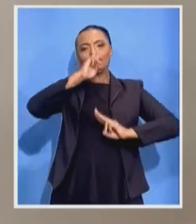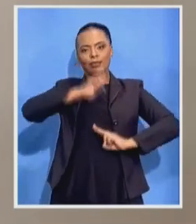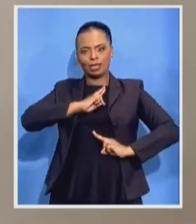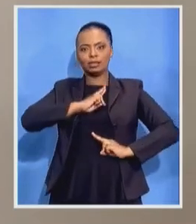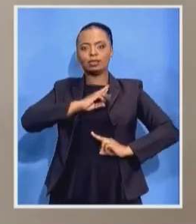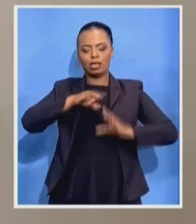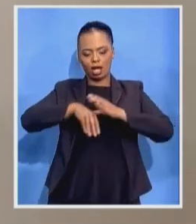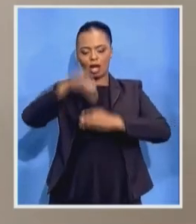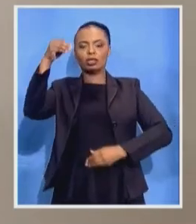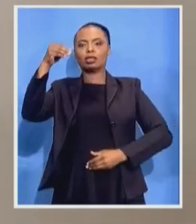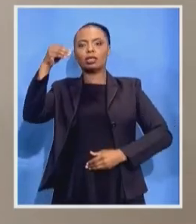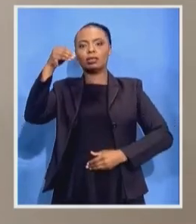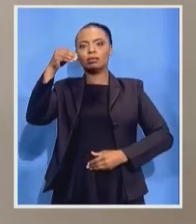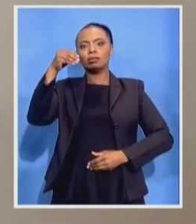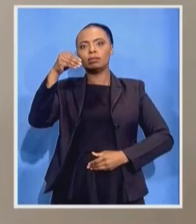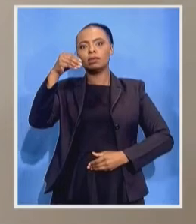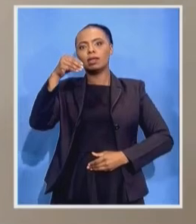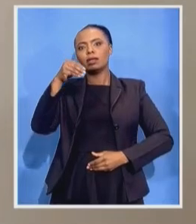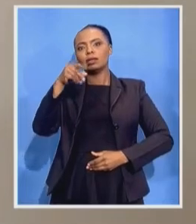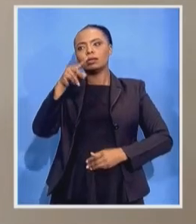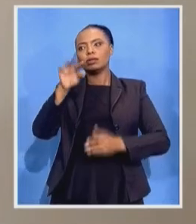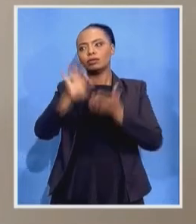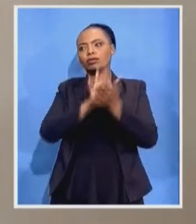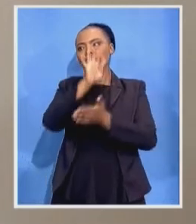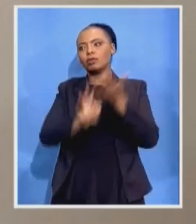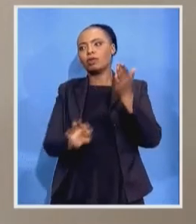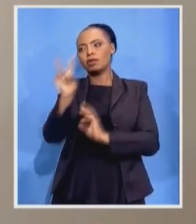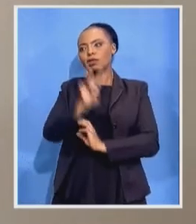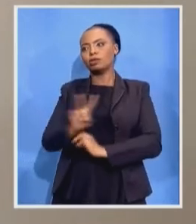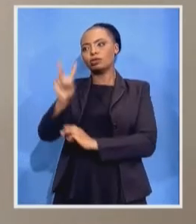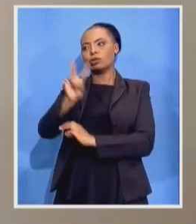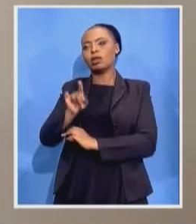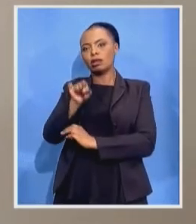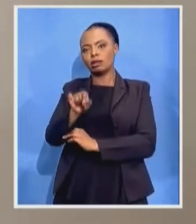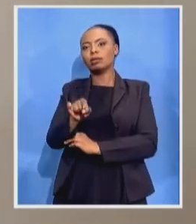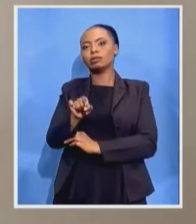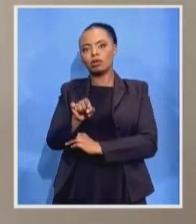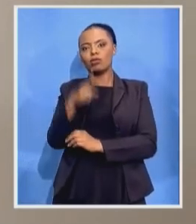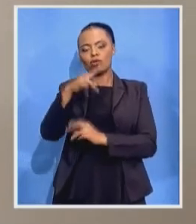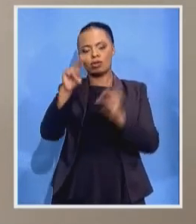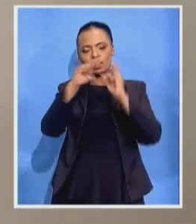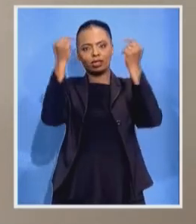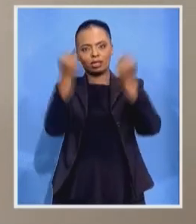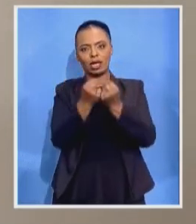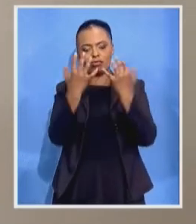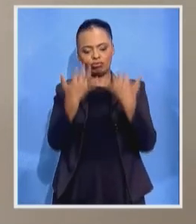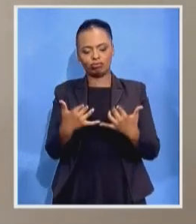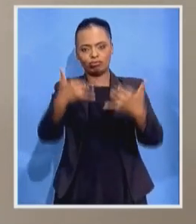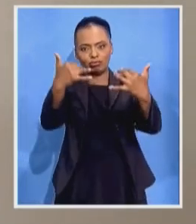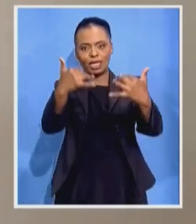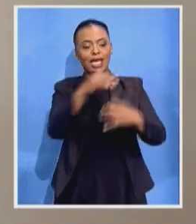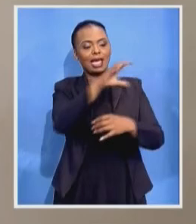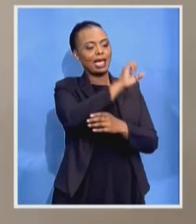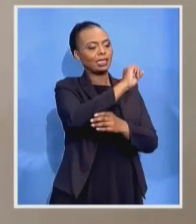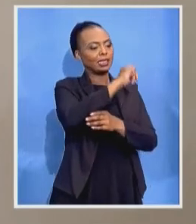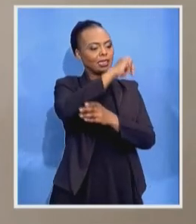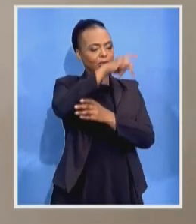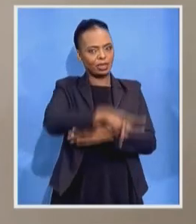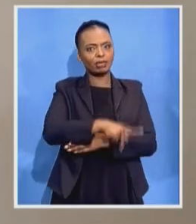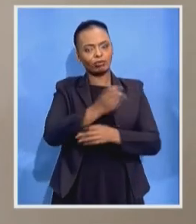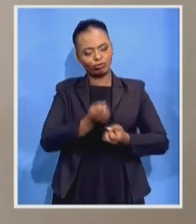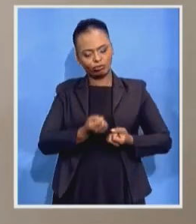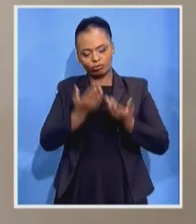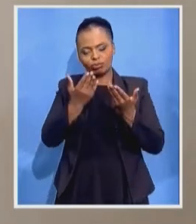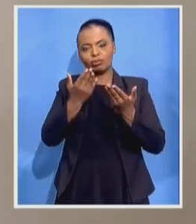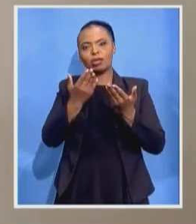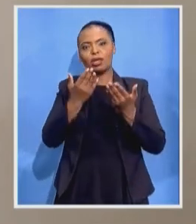its National Assembly, and the SACP also expressed its solidarity with the Venezuelan people and